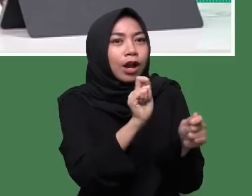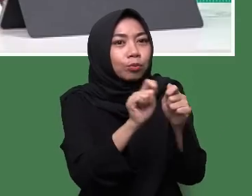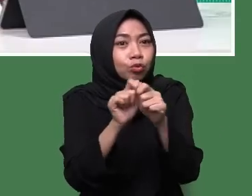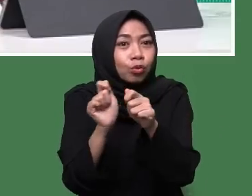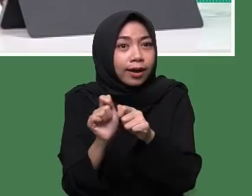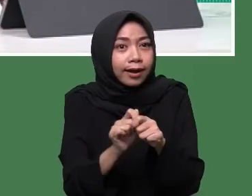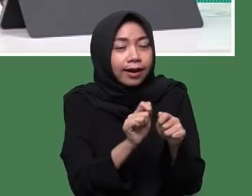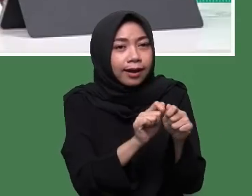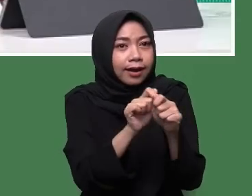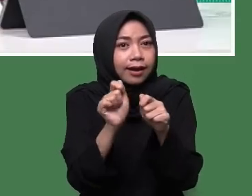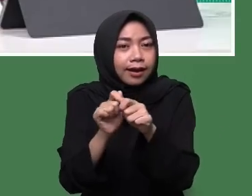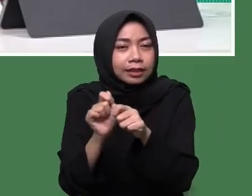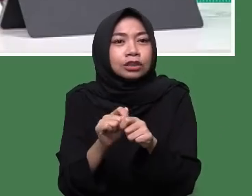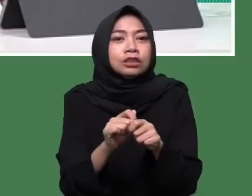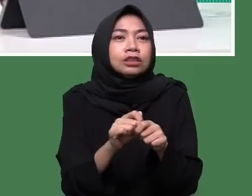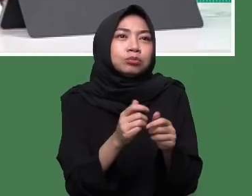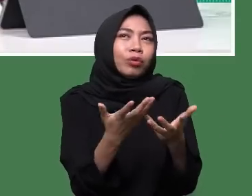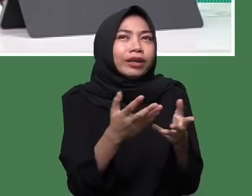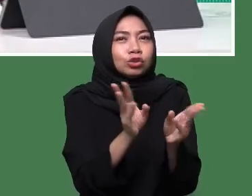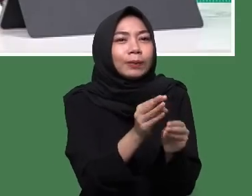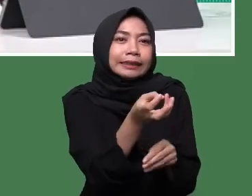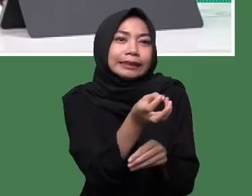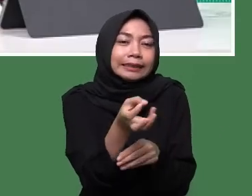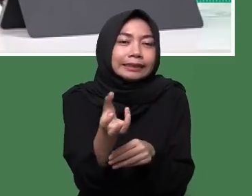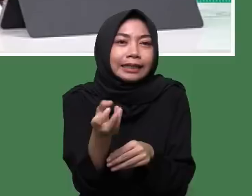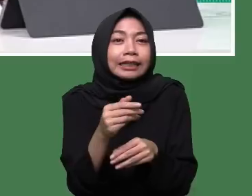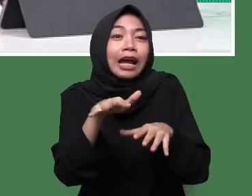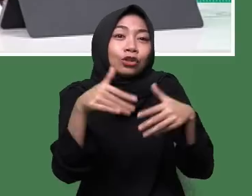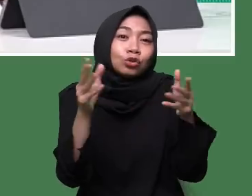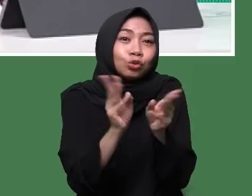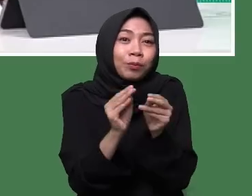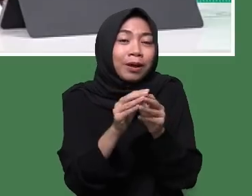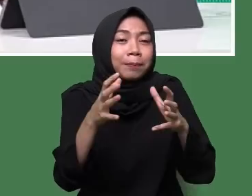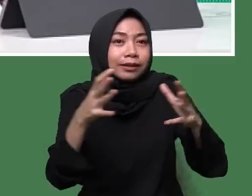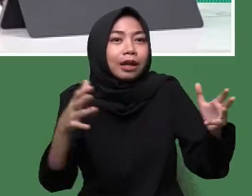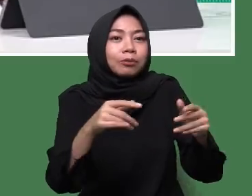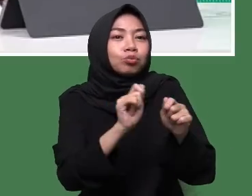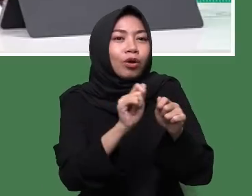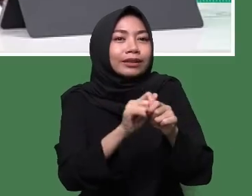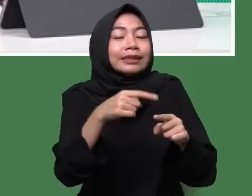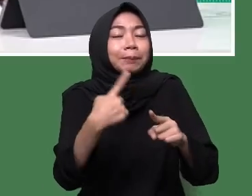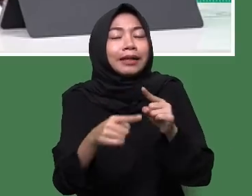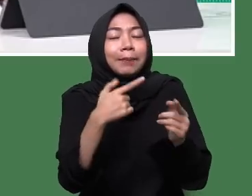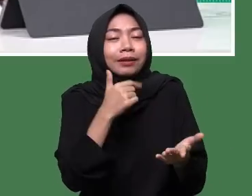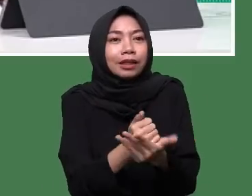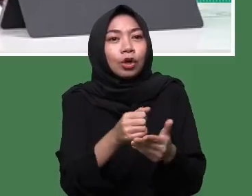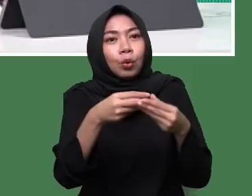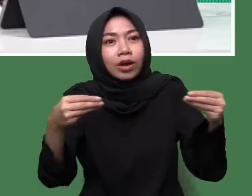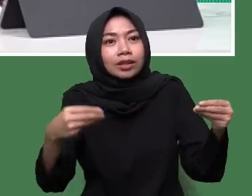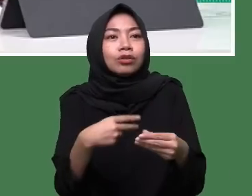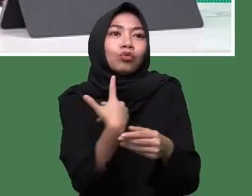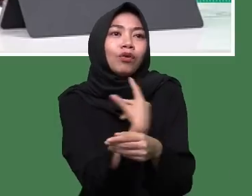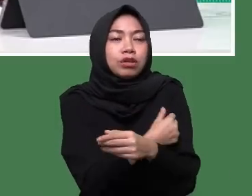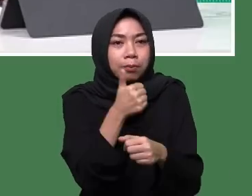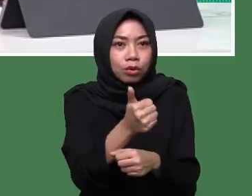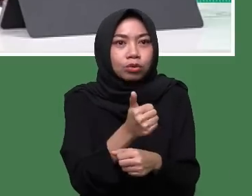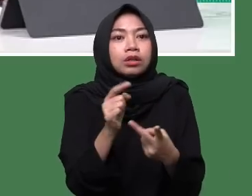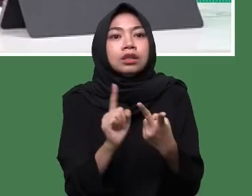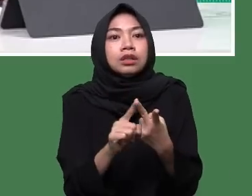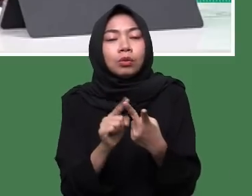a small number or later in a large number have a quality of vaccines. Second